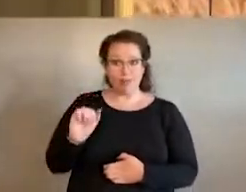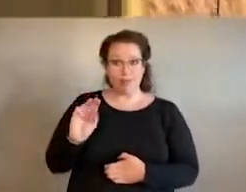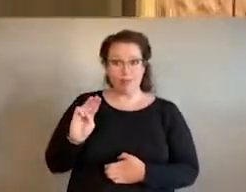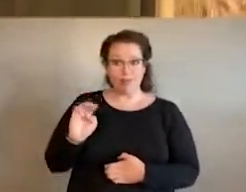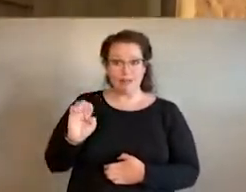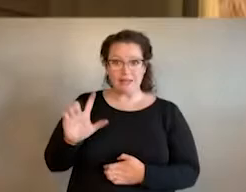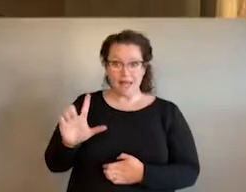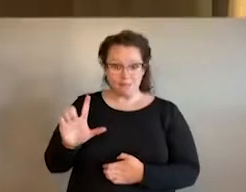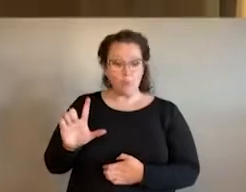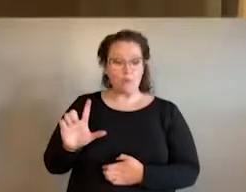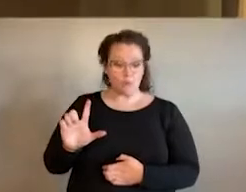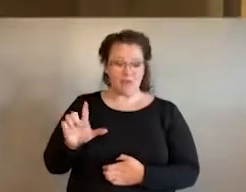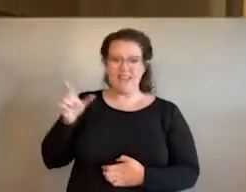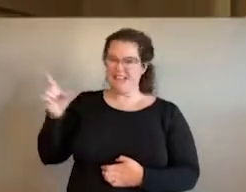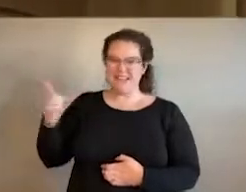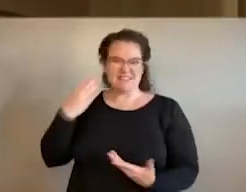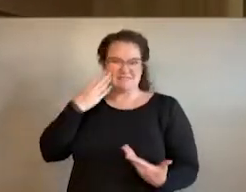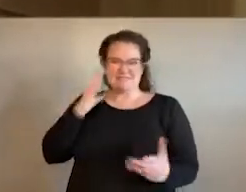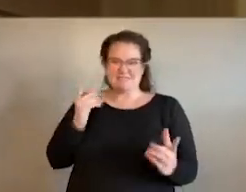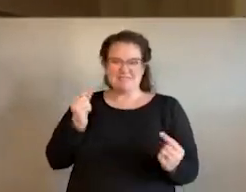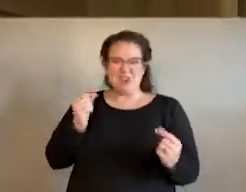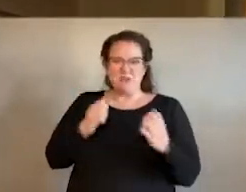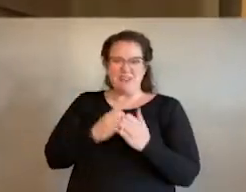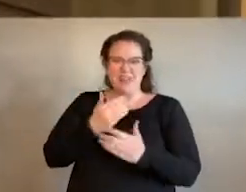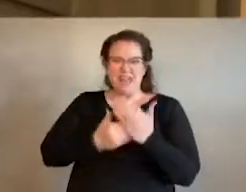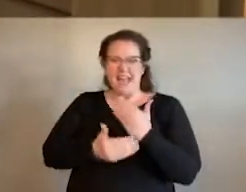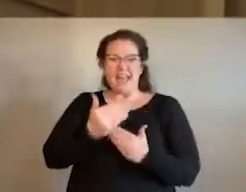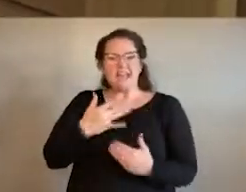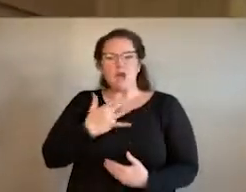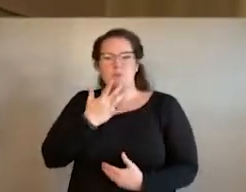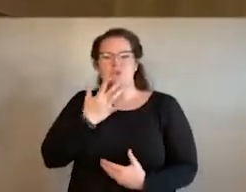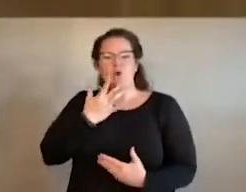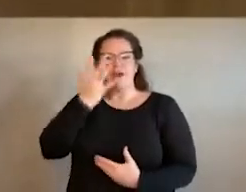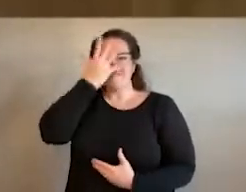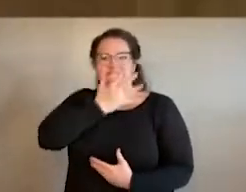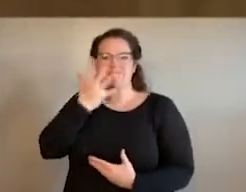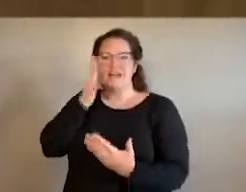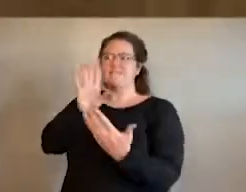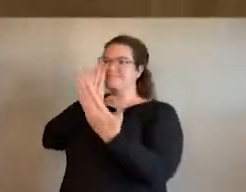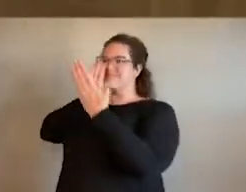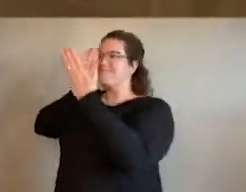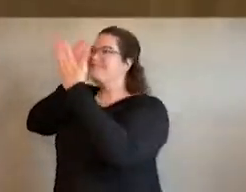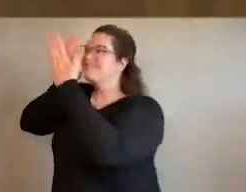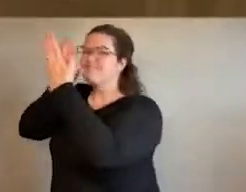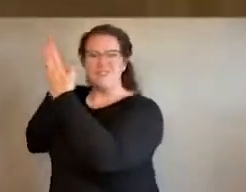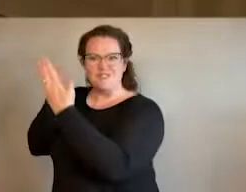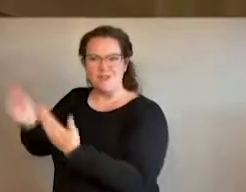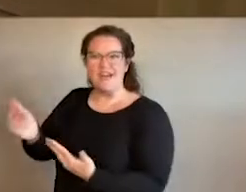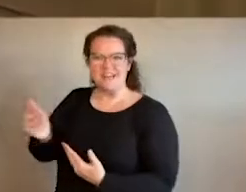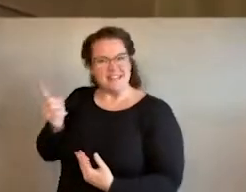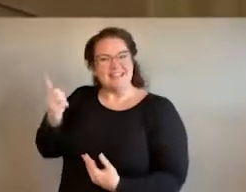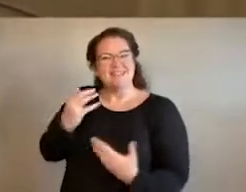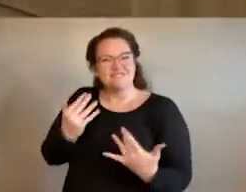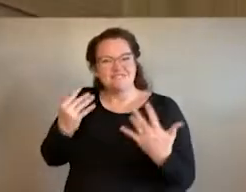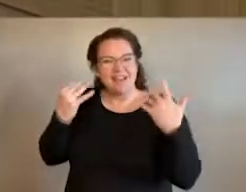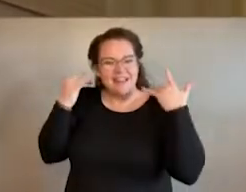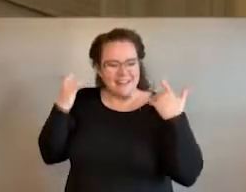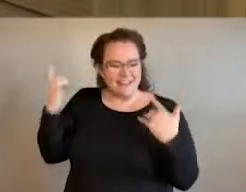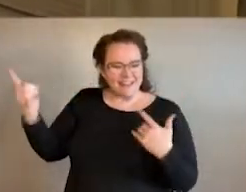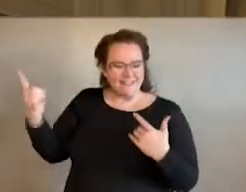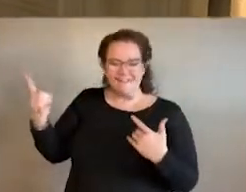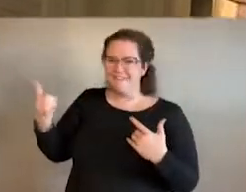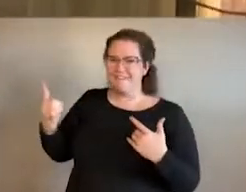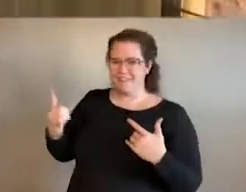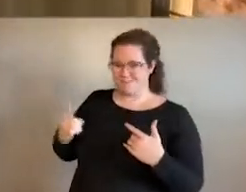Yeah, anytime you want to greet him, you just put your face right out there, and he'll get right in. How you doing? He's very, very friendly. I love